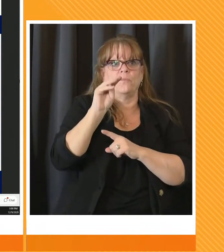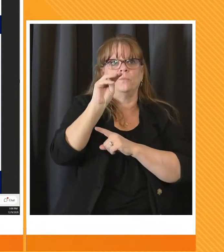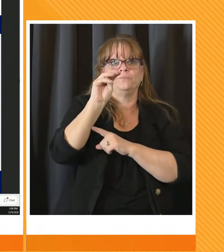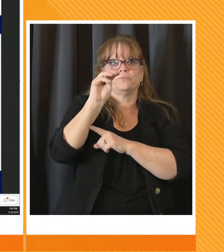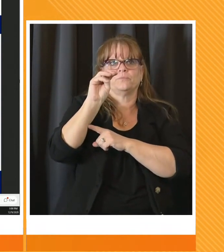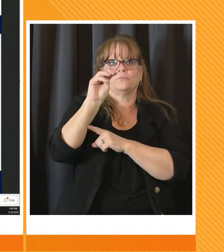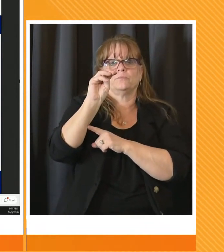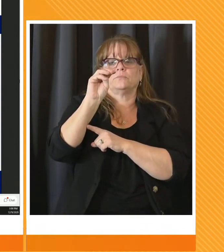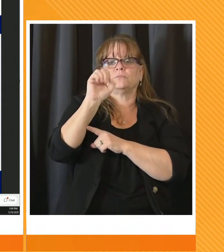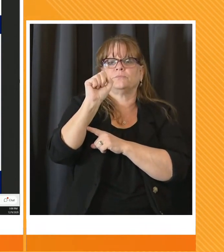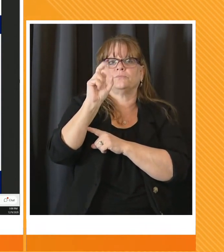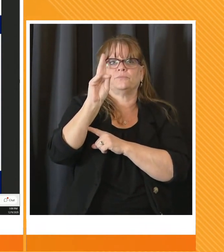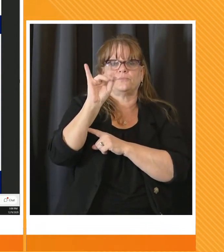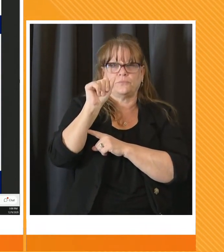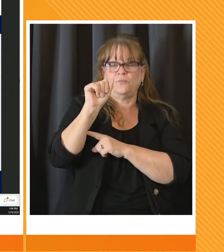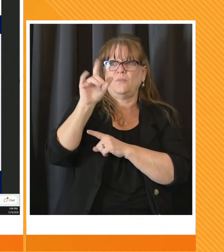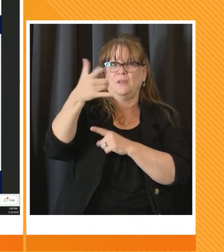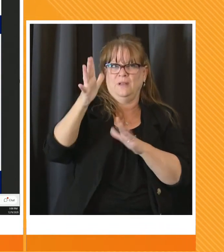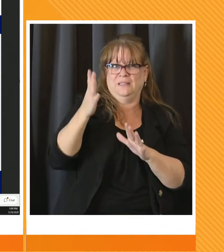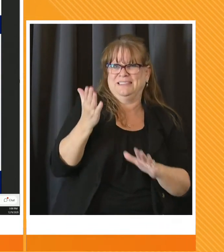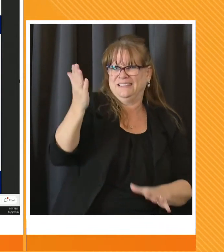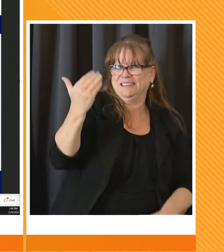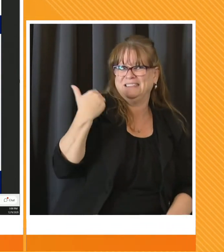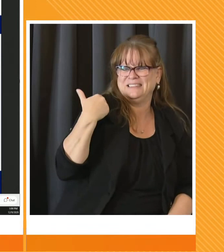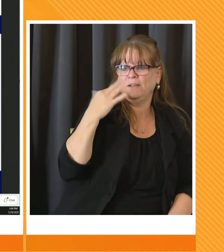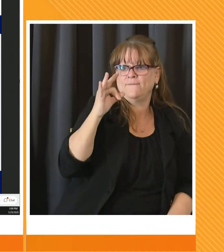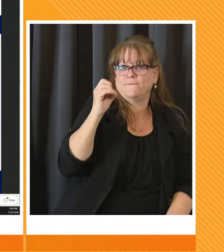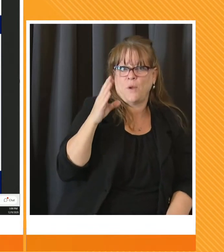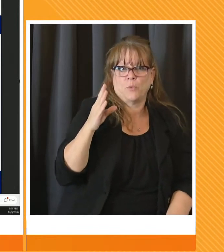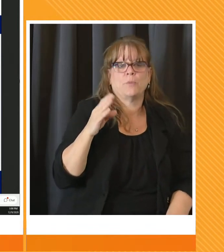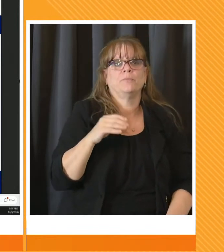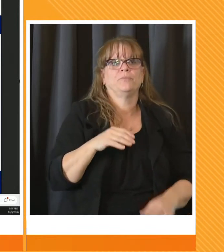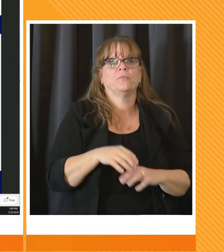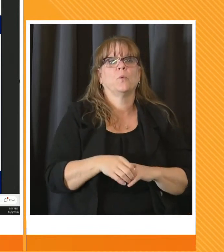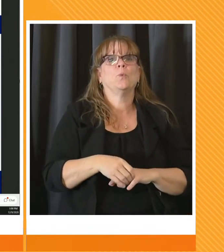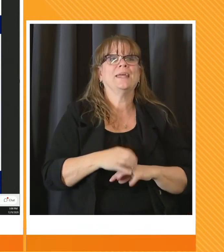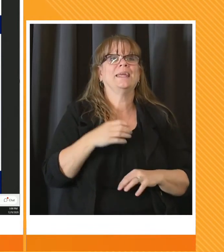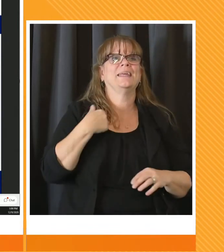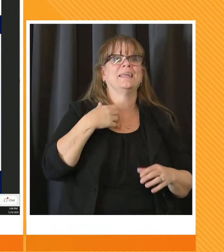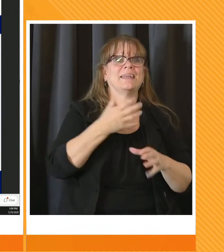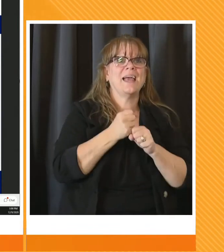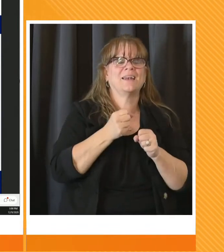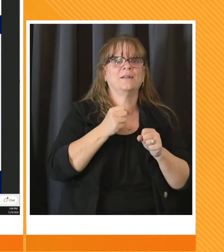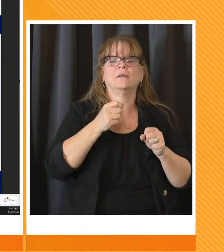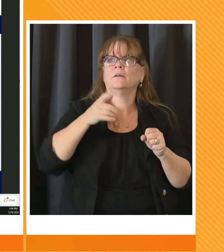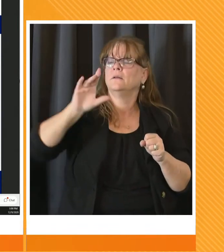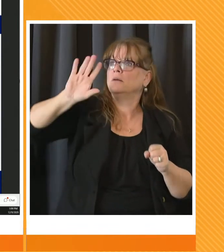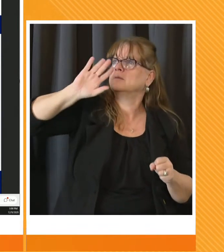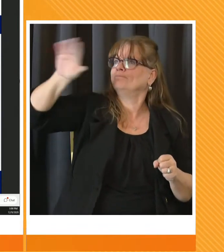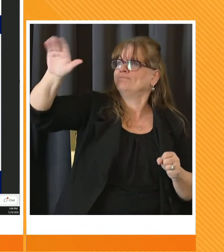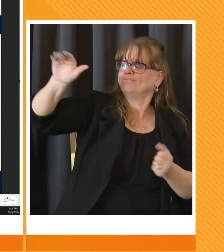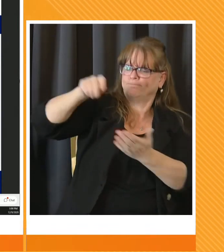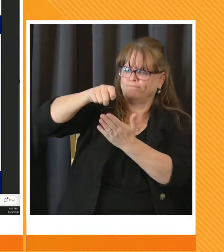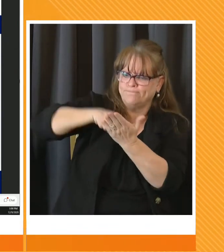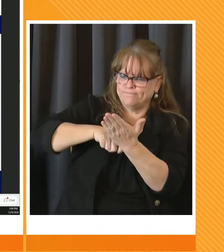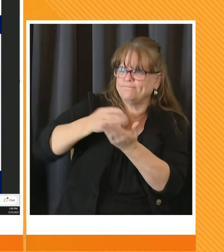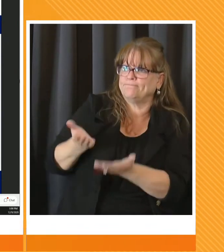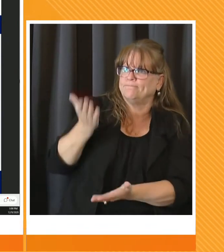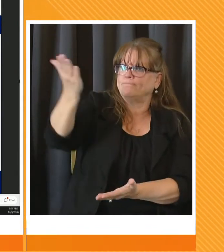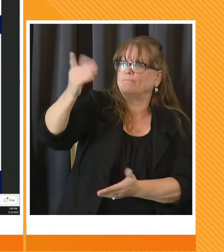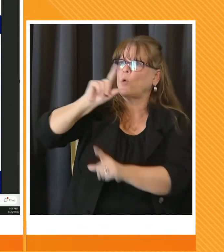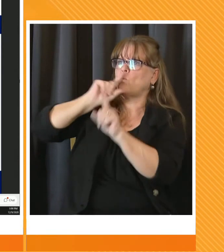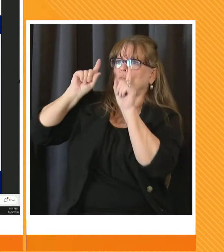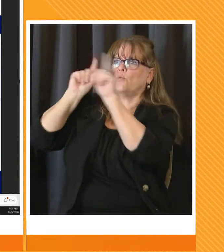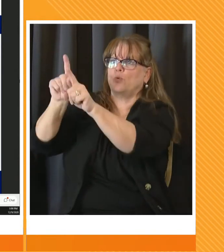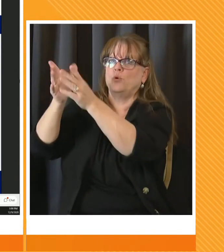our first order for the Pfizer vaccine of 46,800 doses on December 4th. And we will be placing our order